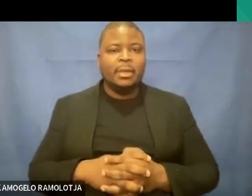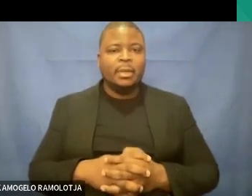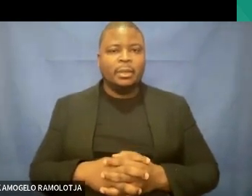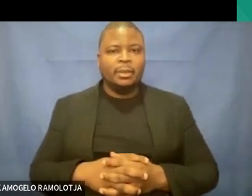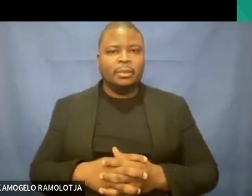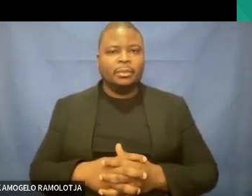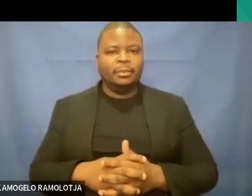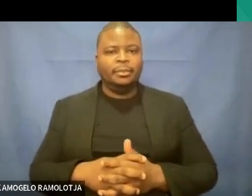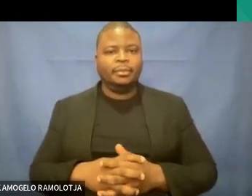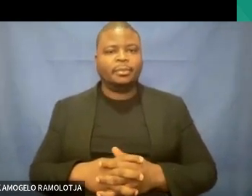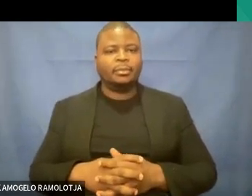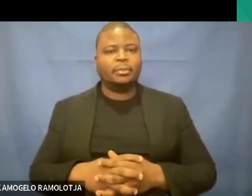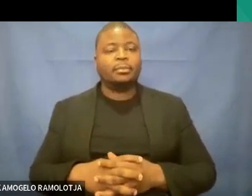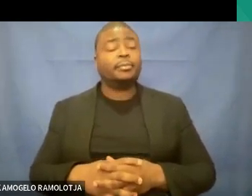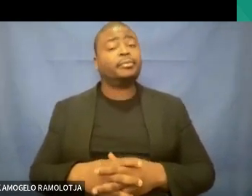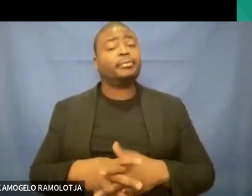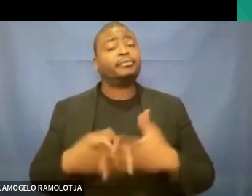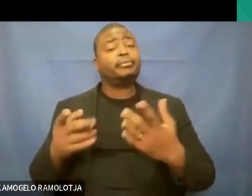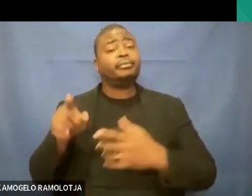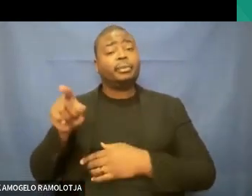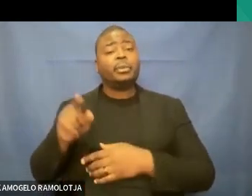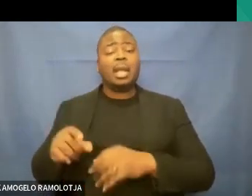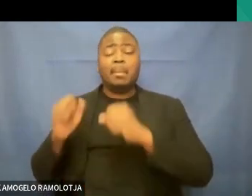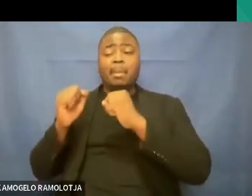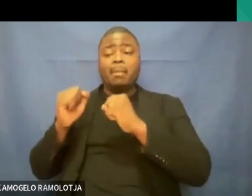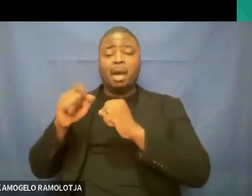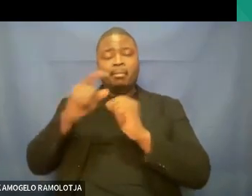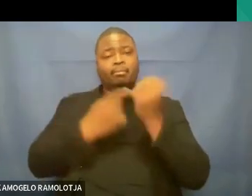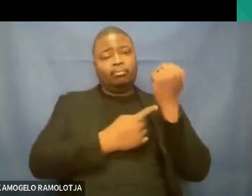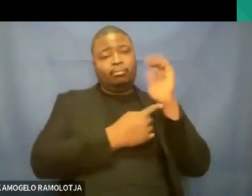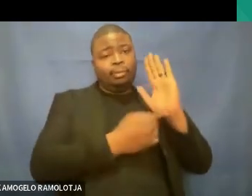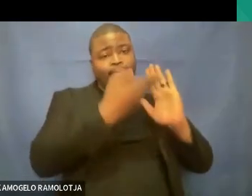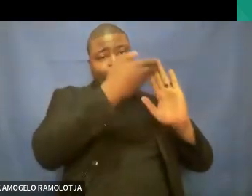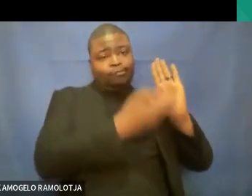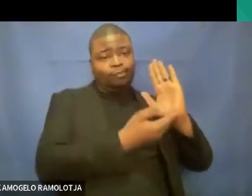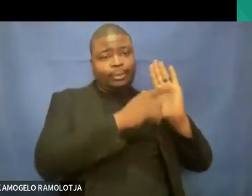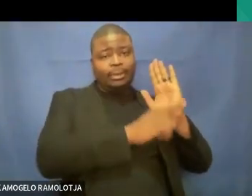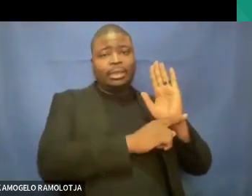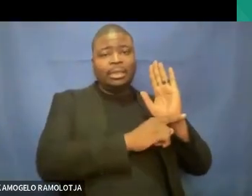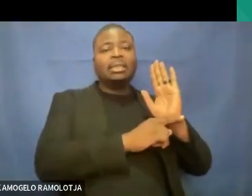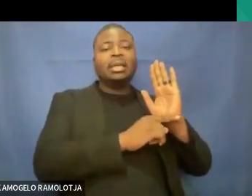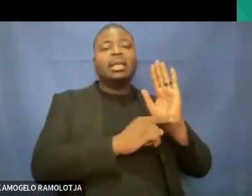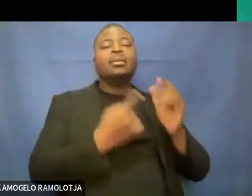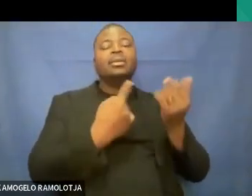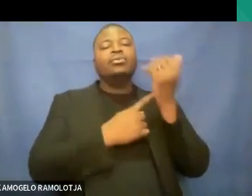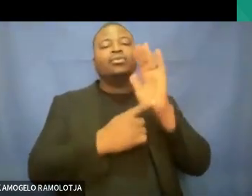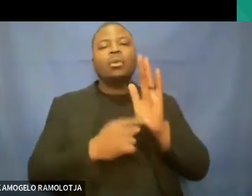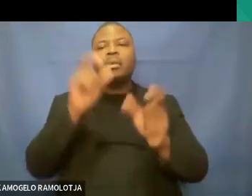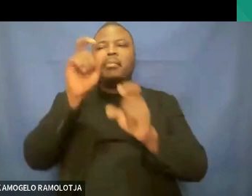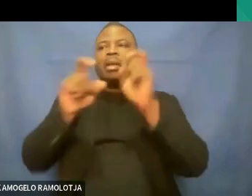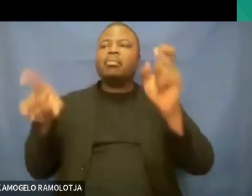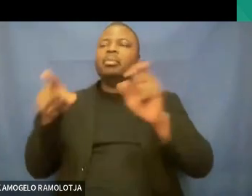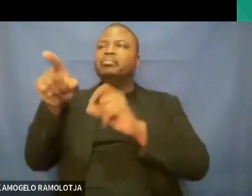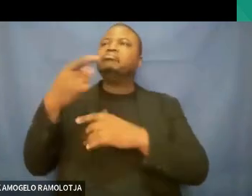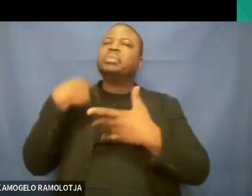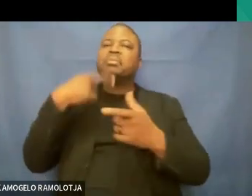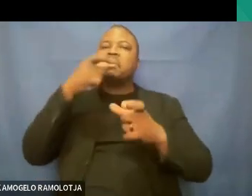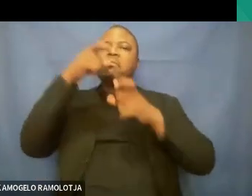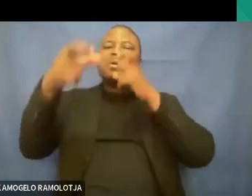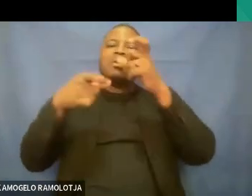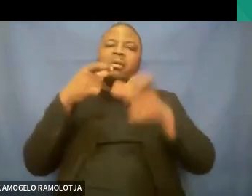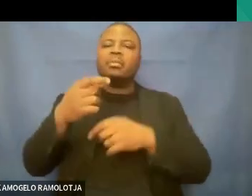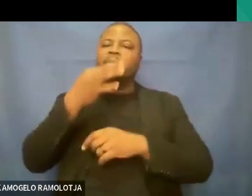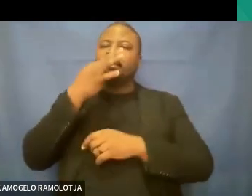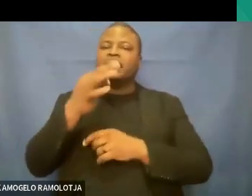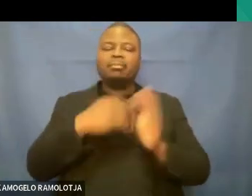And then in this slide, also what we found was that there were also people that were saying that programs